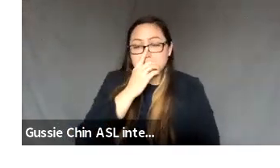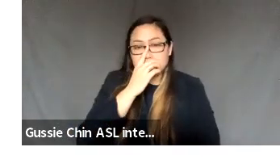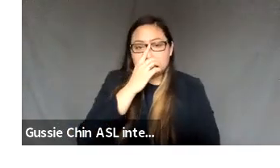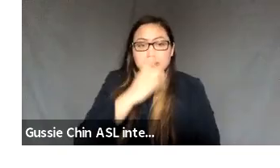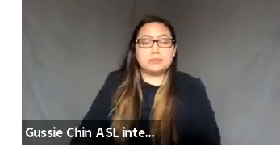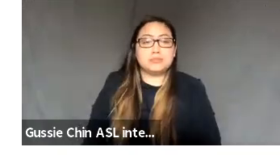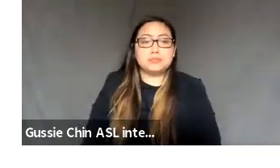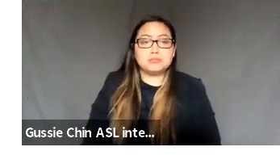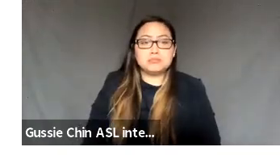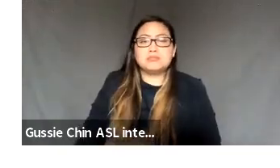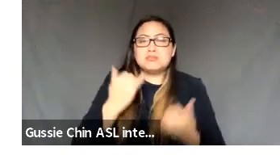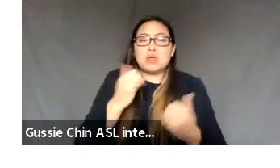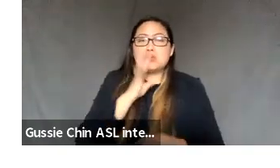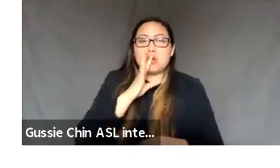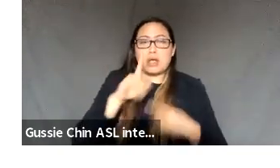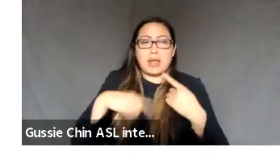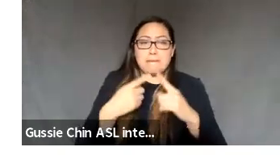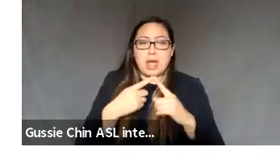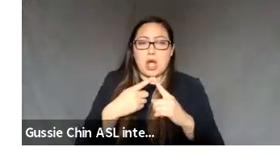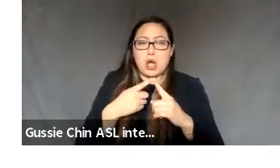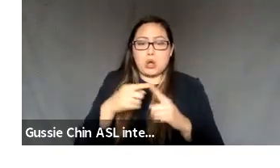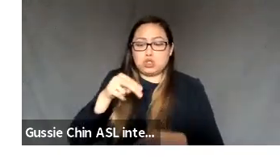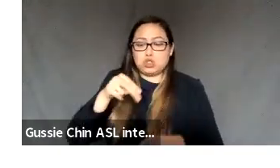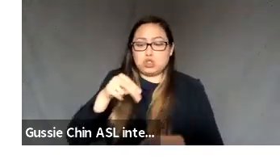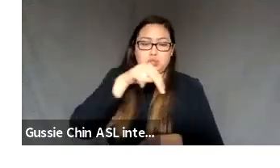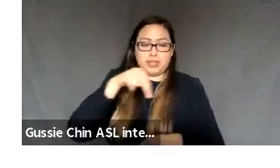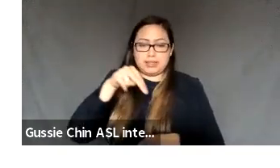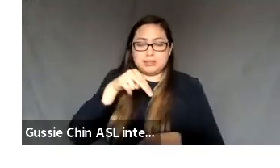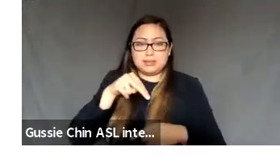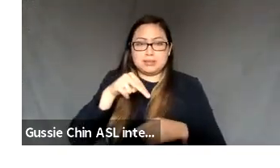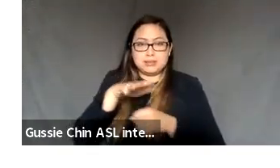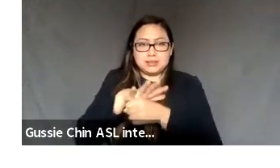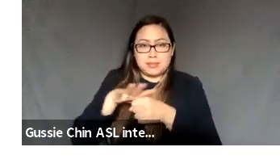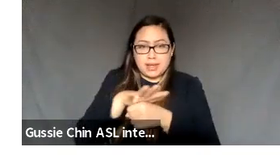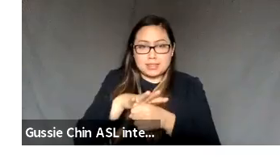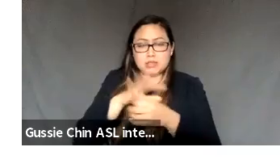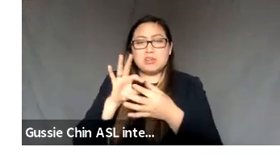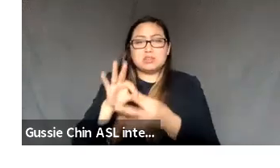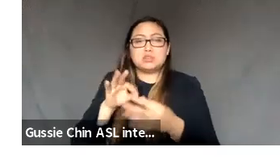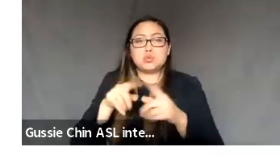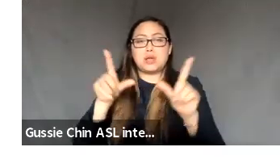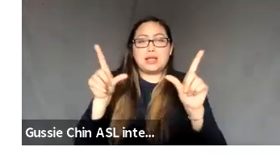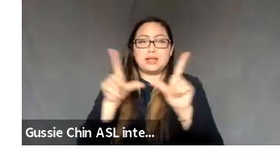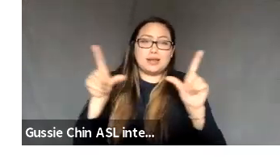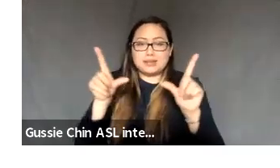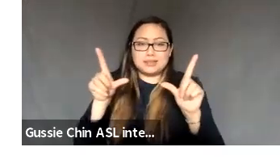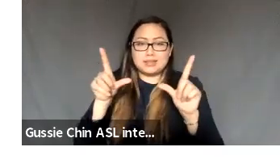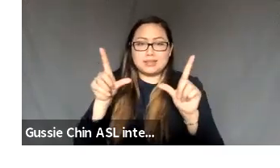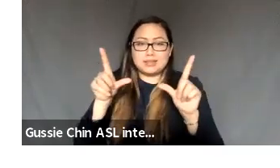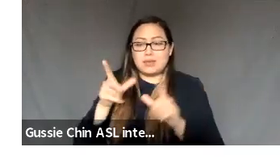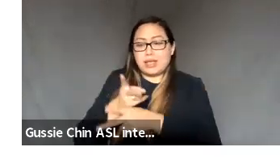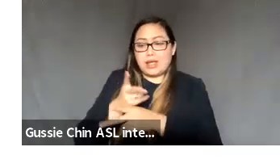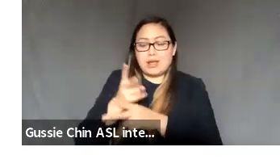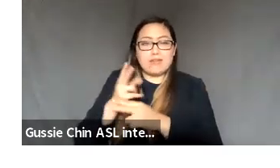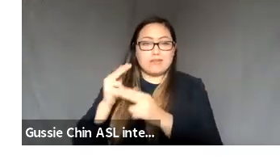Okay, so let's talk a little bit about turning space in all rooms and spaces as it relates to licensed long-term care facilities and